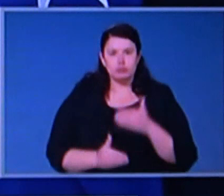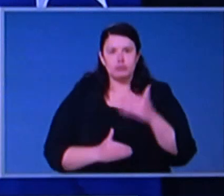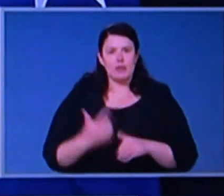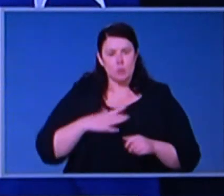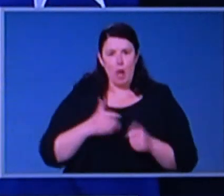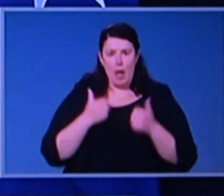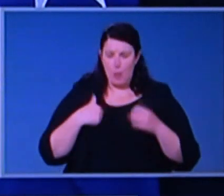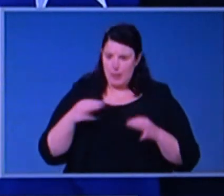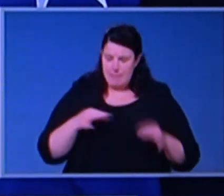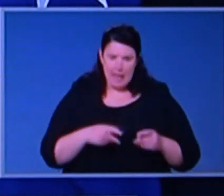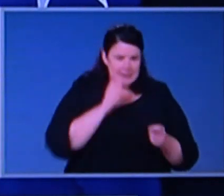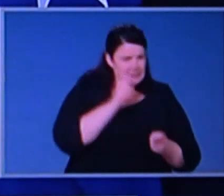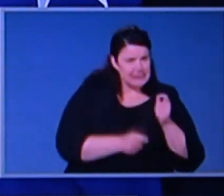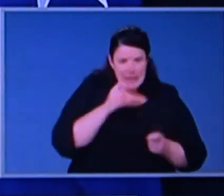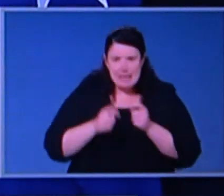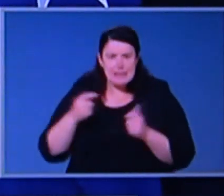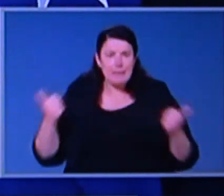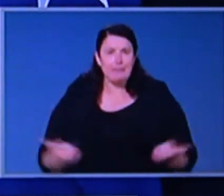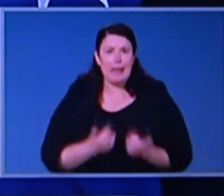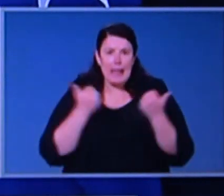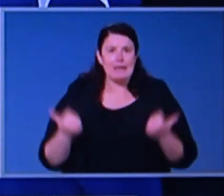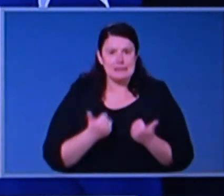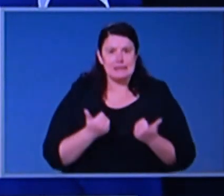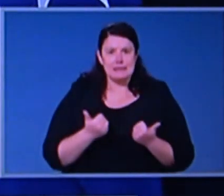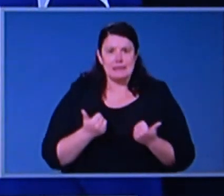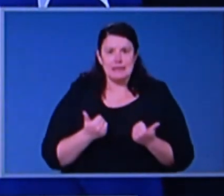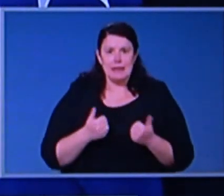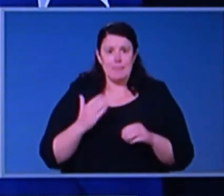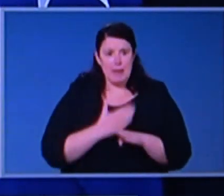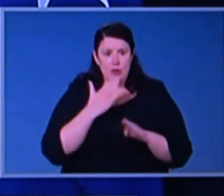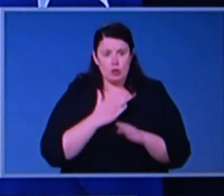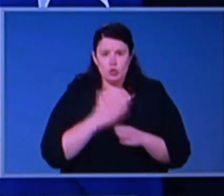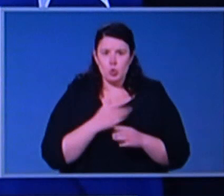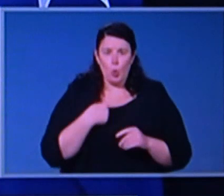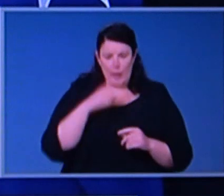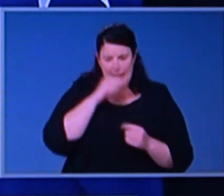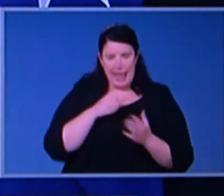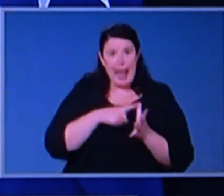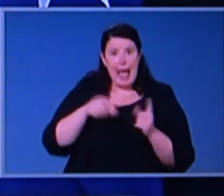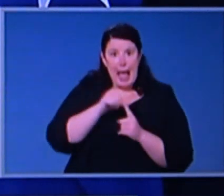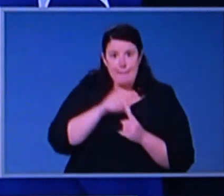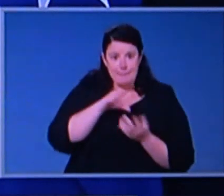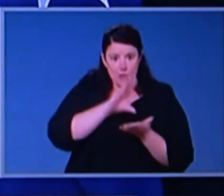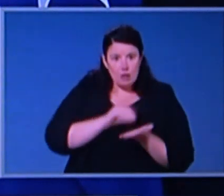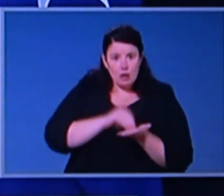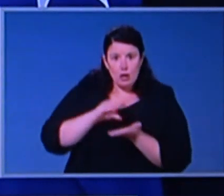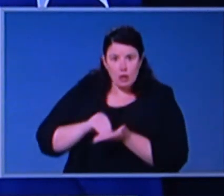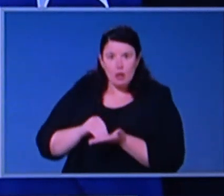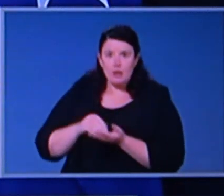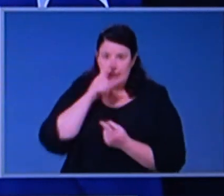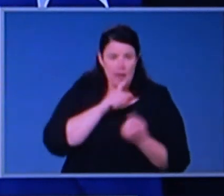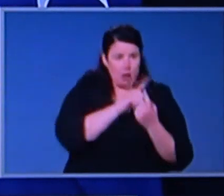comprehensive testing regime, the automated industrial level contact tracing, which is very much helped by this